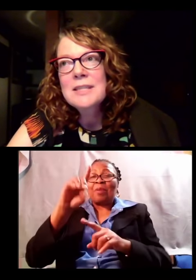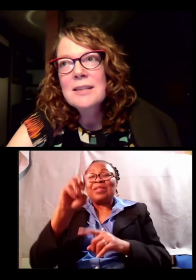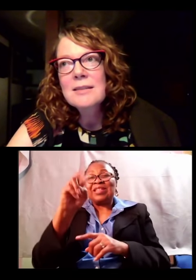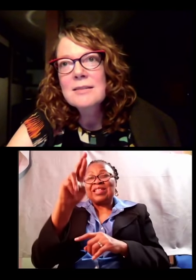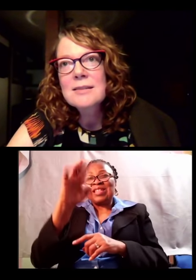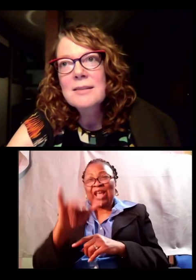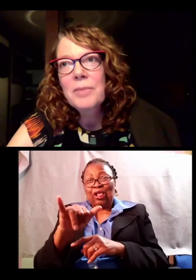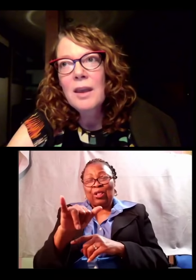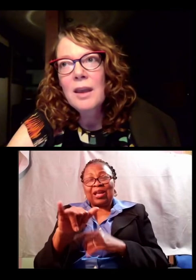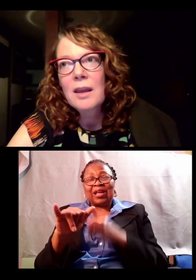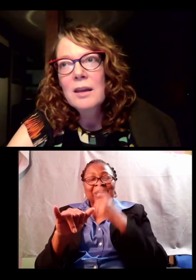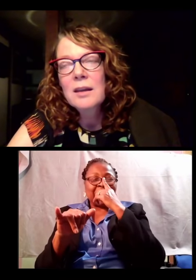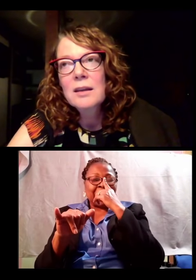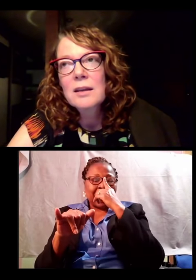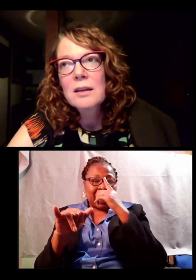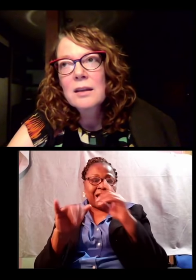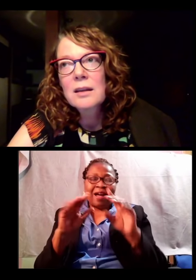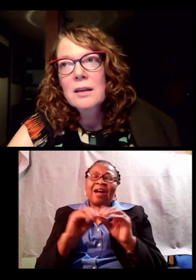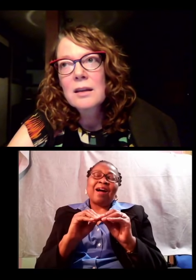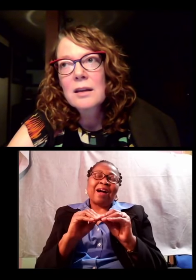mean, obviously there's something